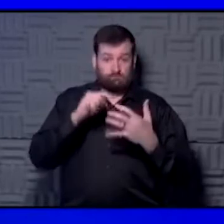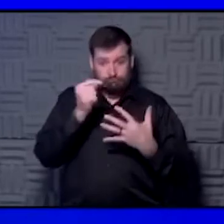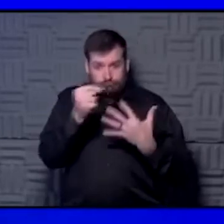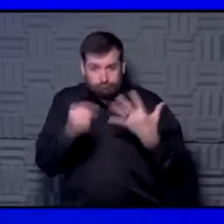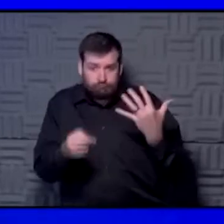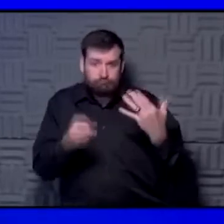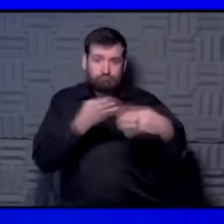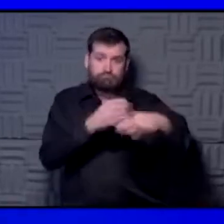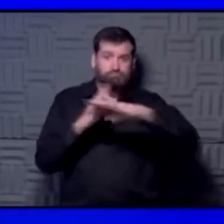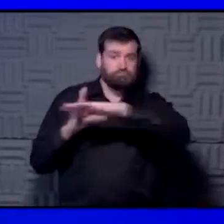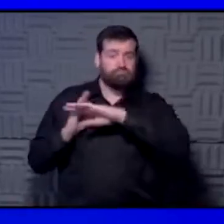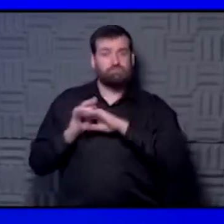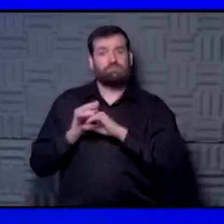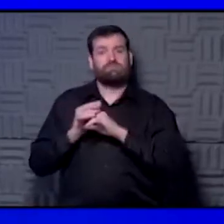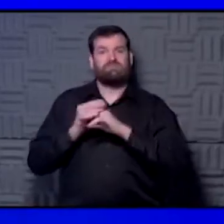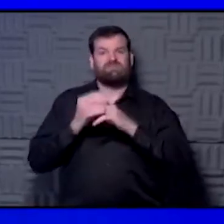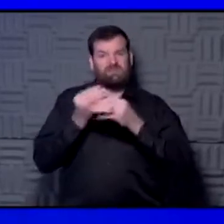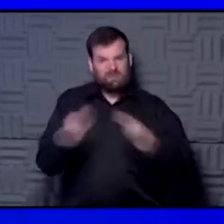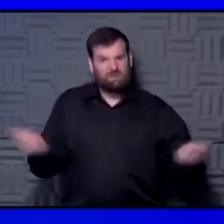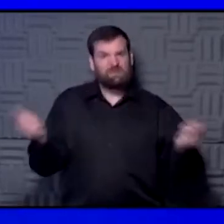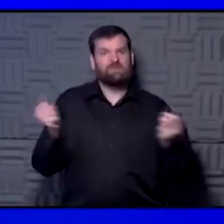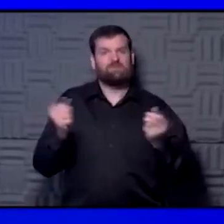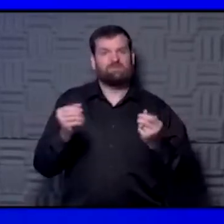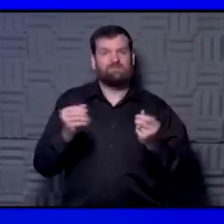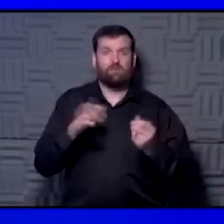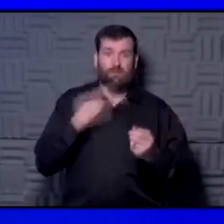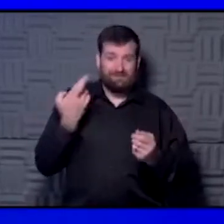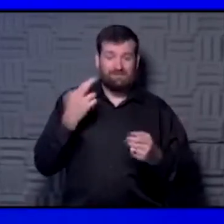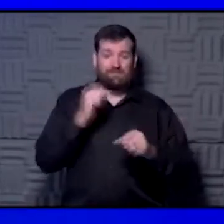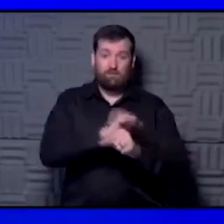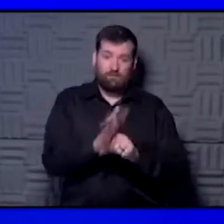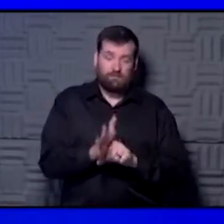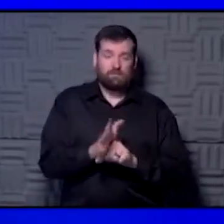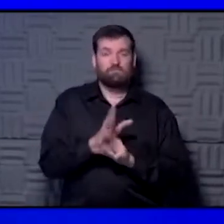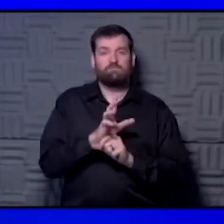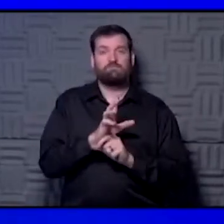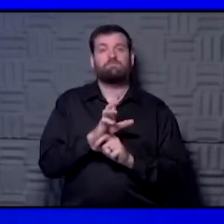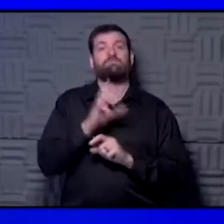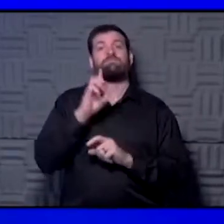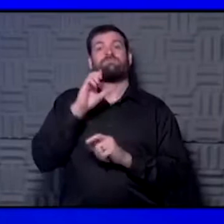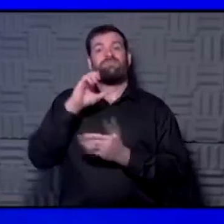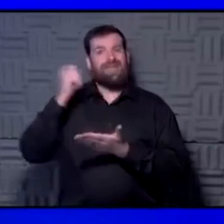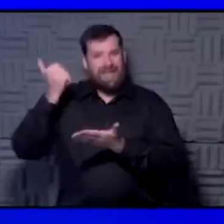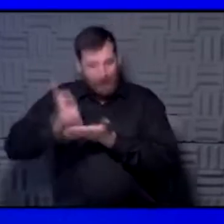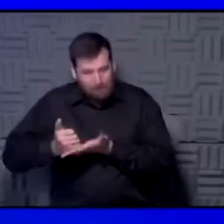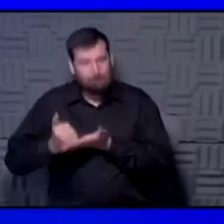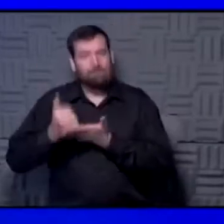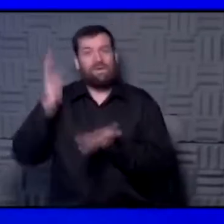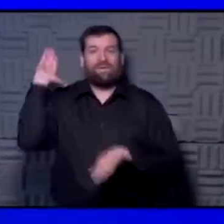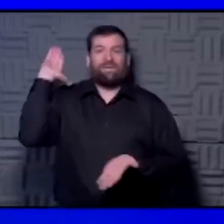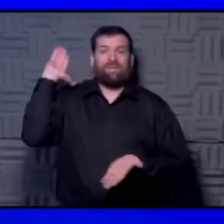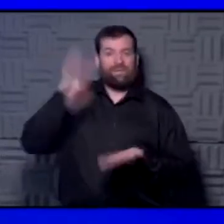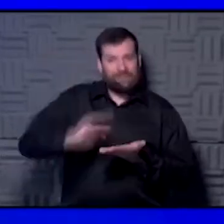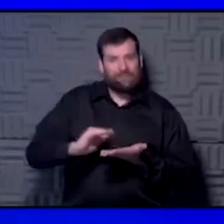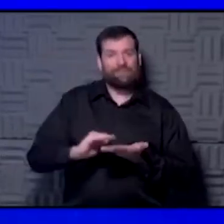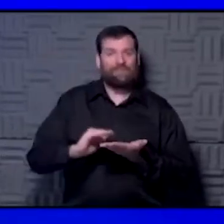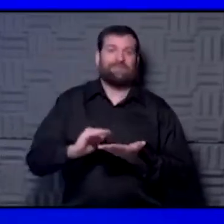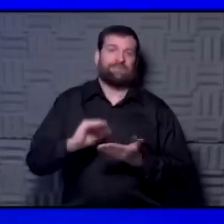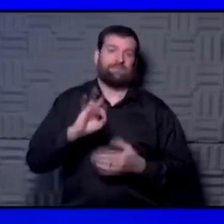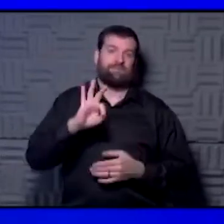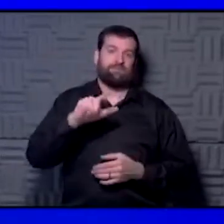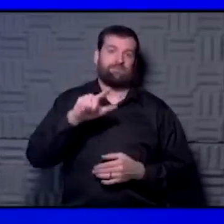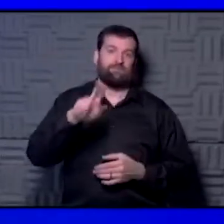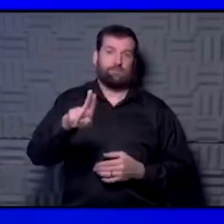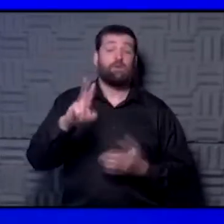risk and spread of COVID-19 have seemed to positively affect the spread, or actually negatively affect the spread of